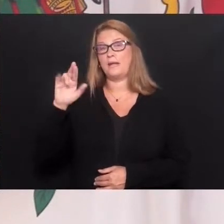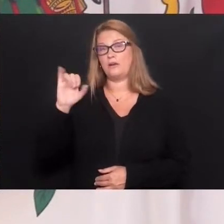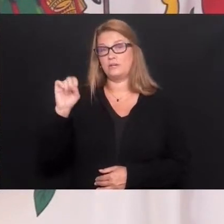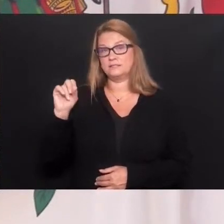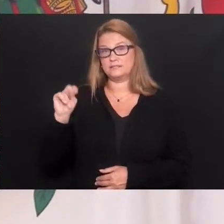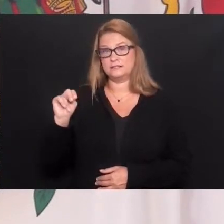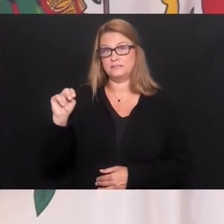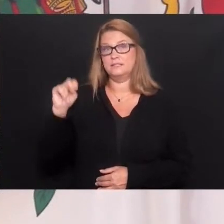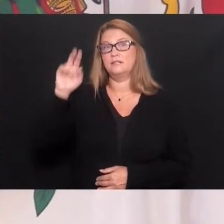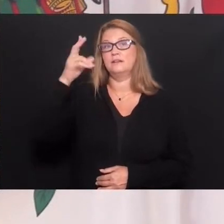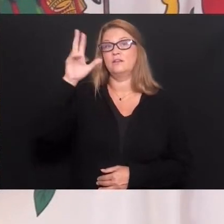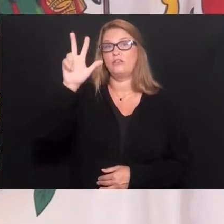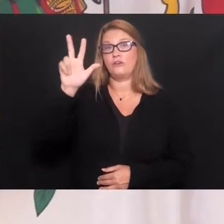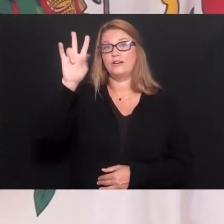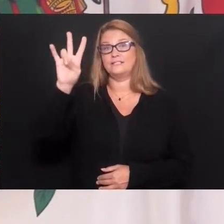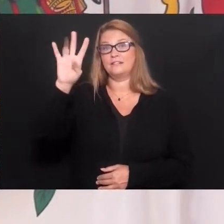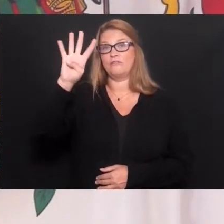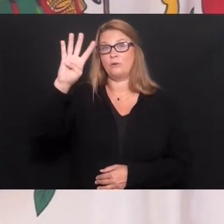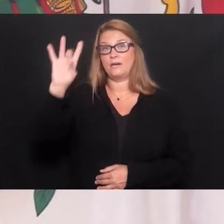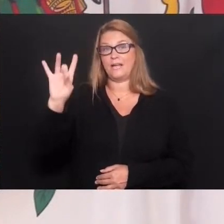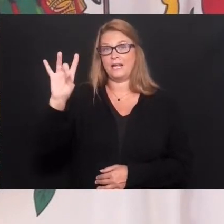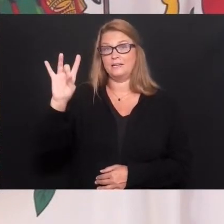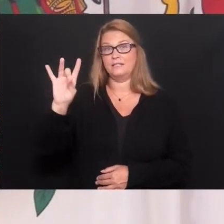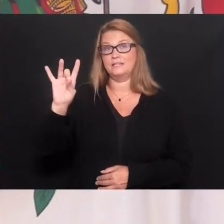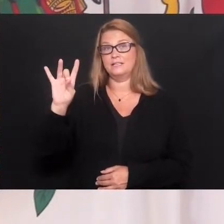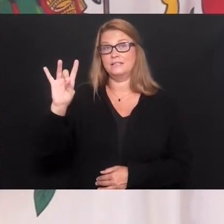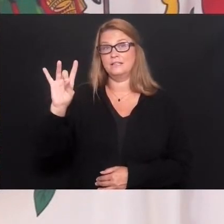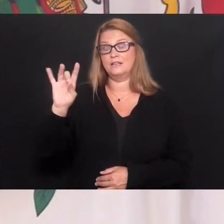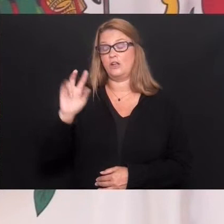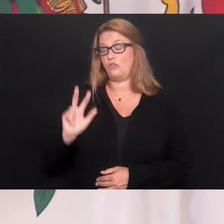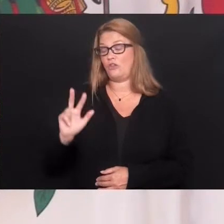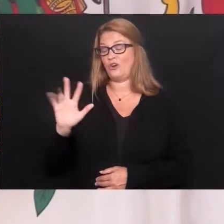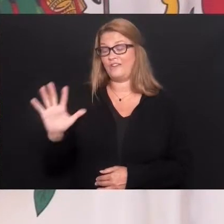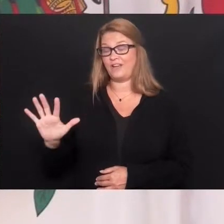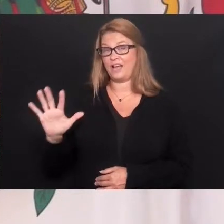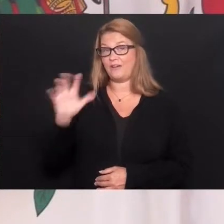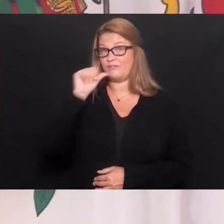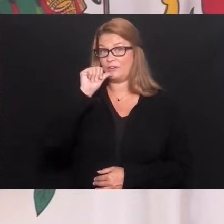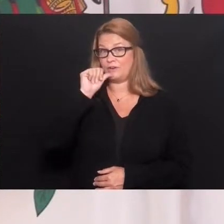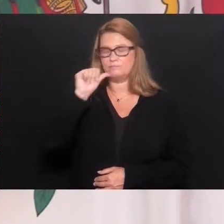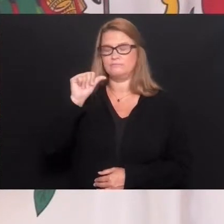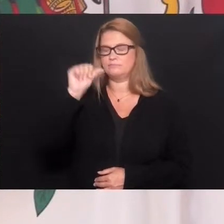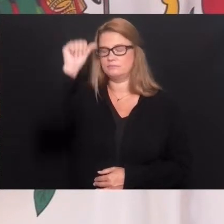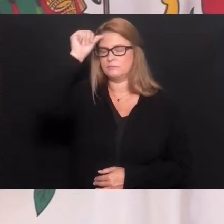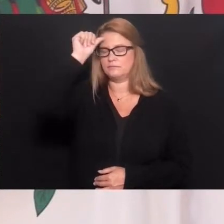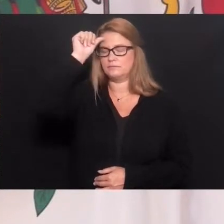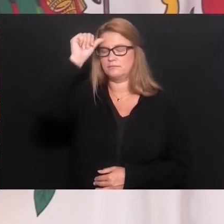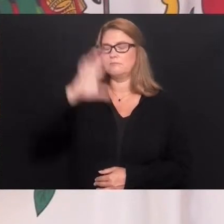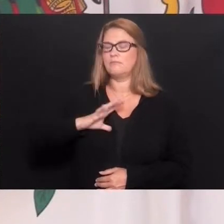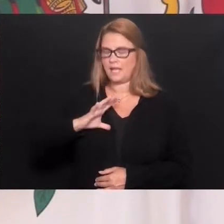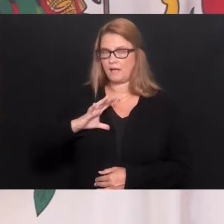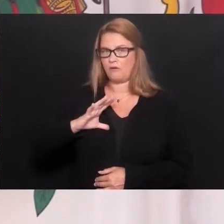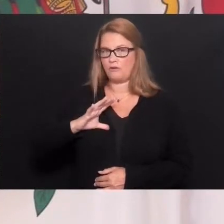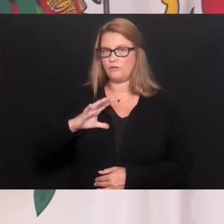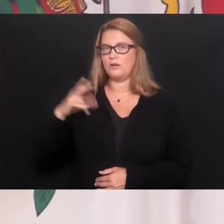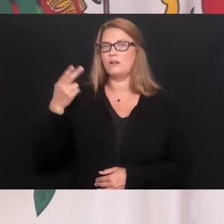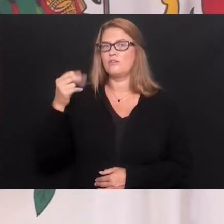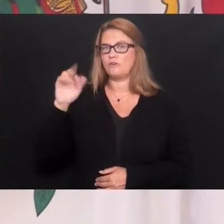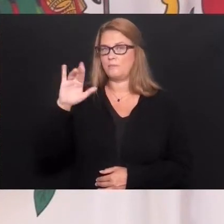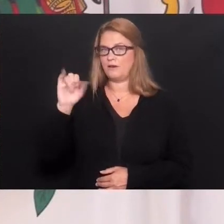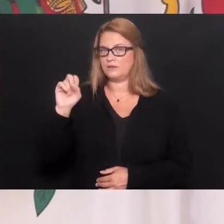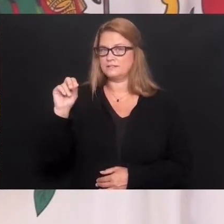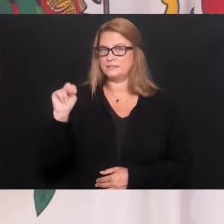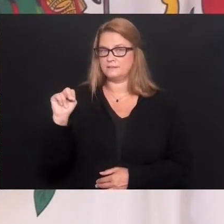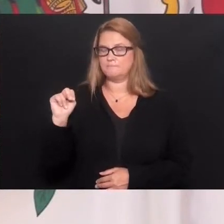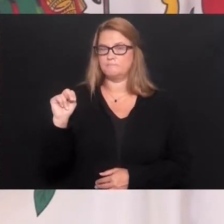The 3,748th death, a 35-year-old male from Harrison County.